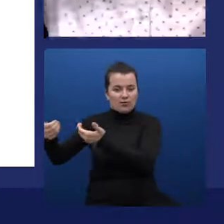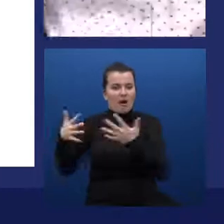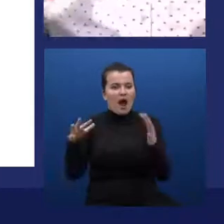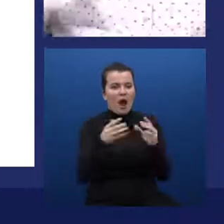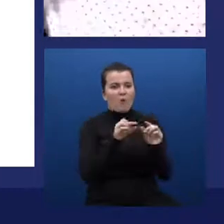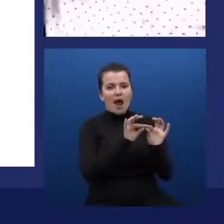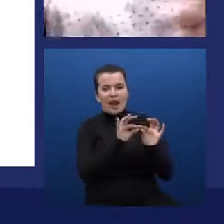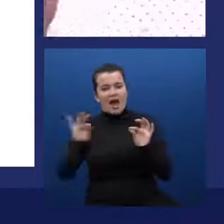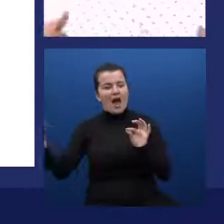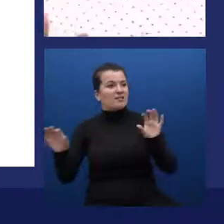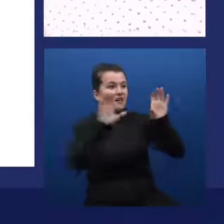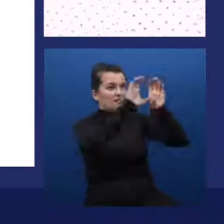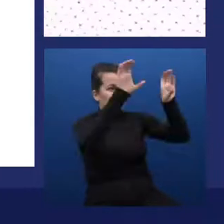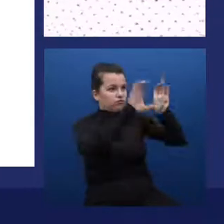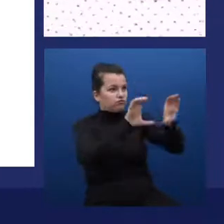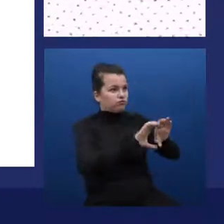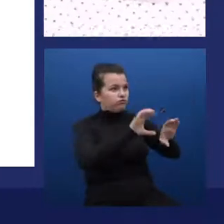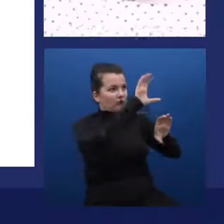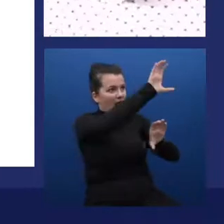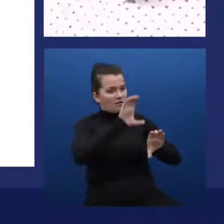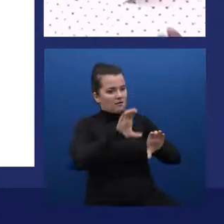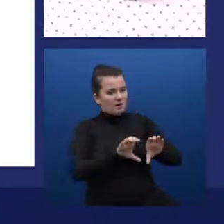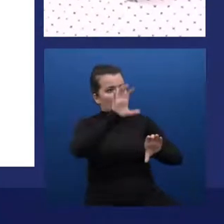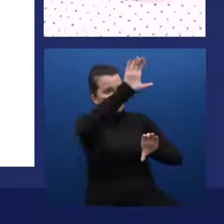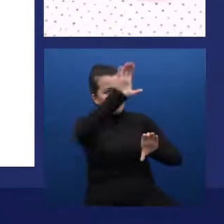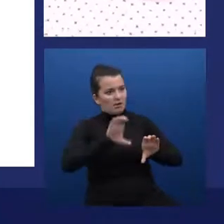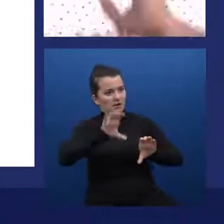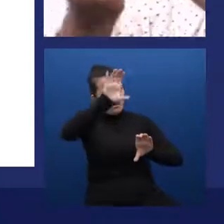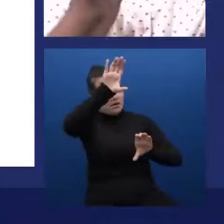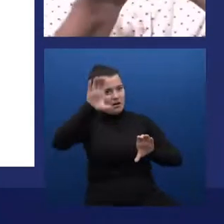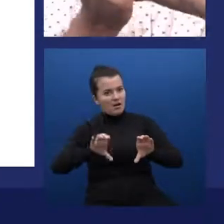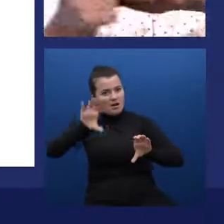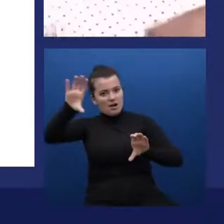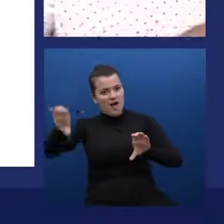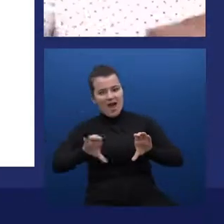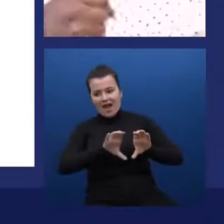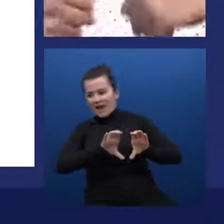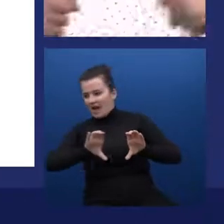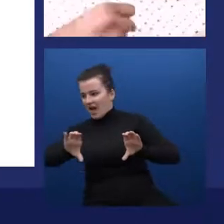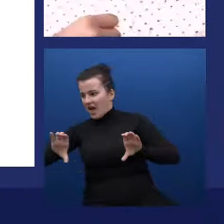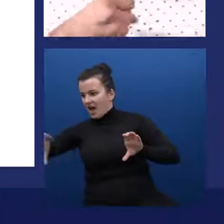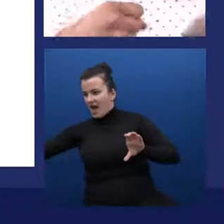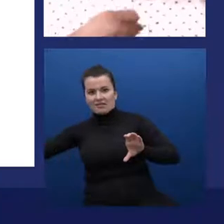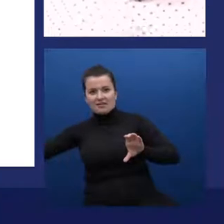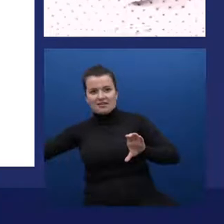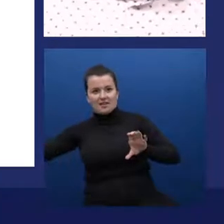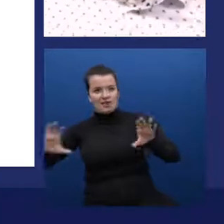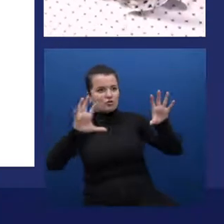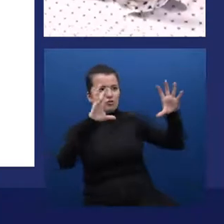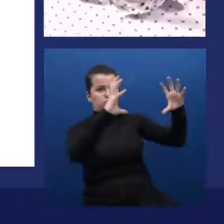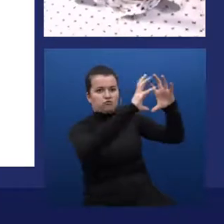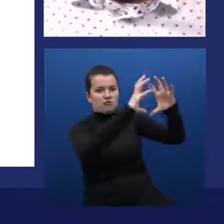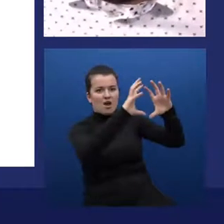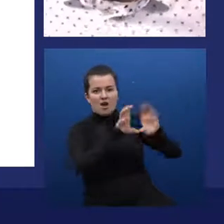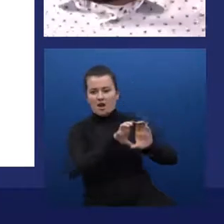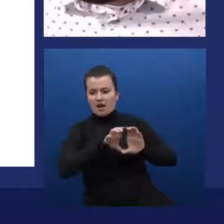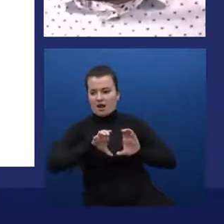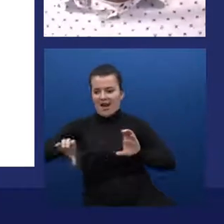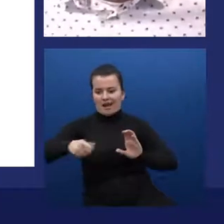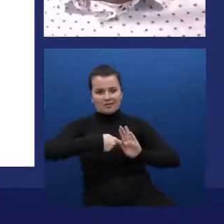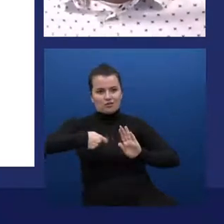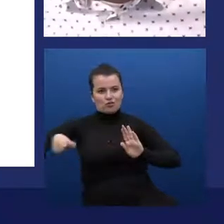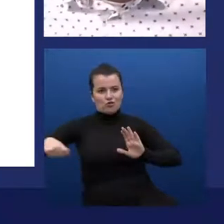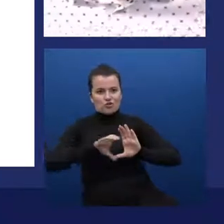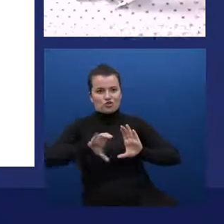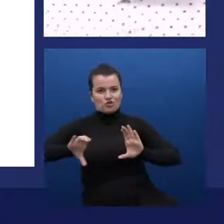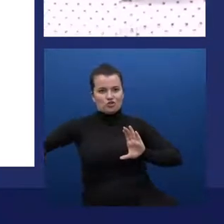some complex separation? Because effectively what you're doing is you're trying to come up with a function that separates the classes of things that you're trying to guess, right?